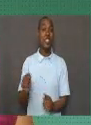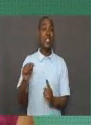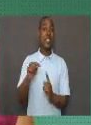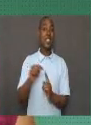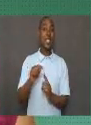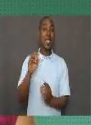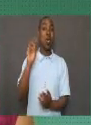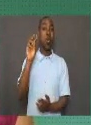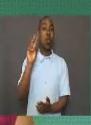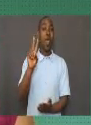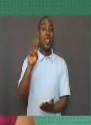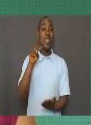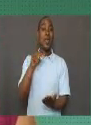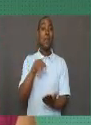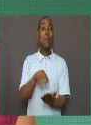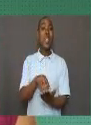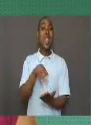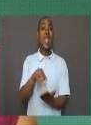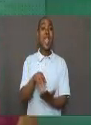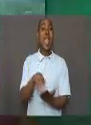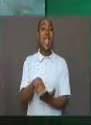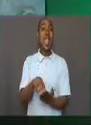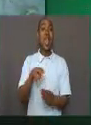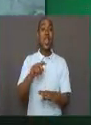to 2 million times.